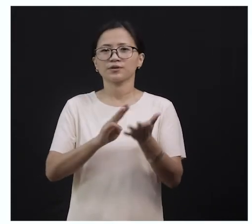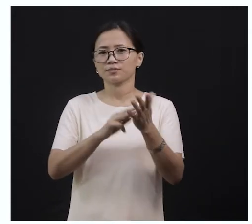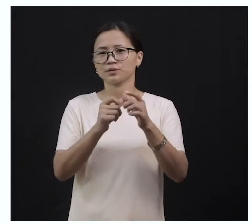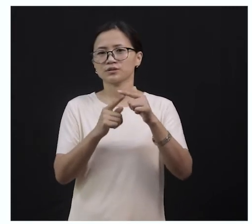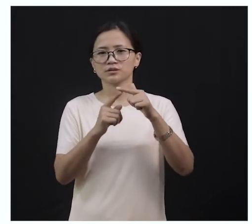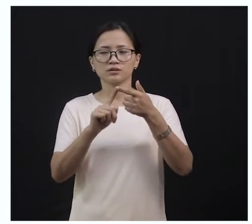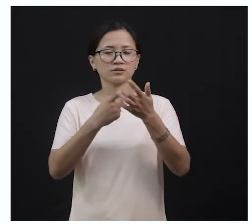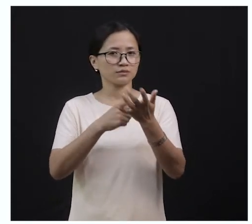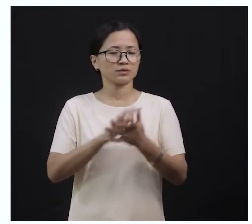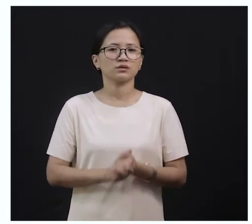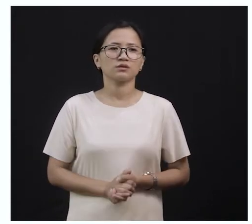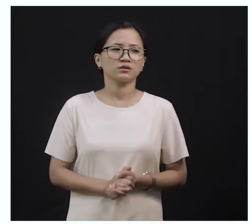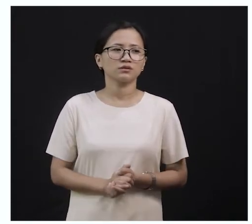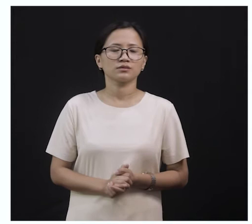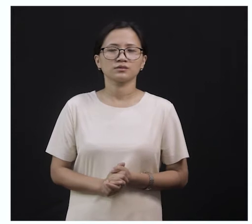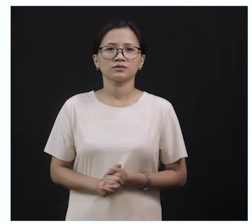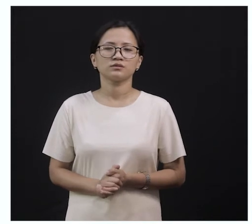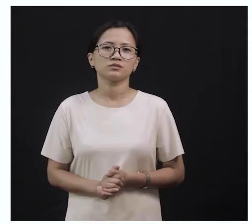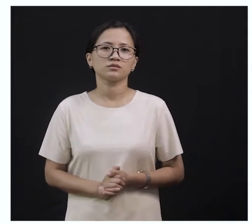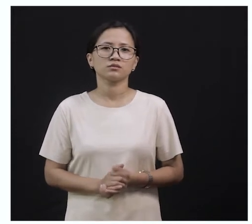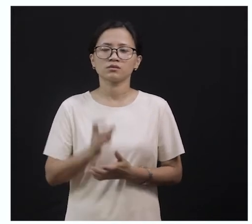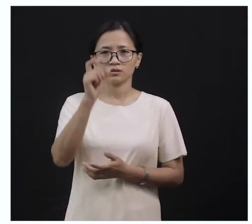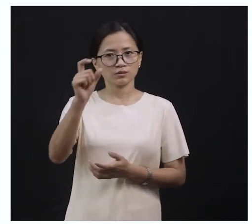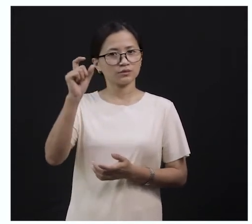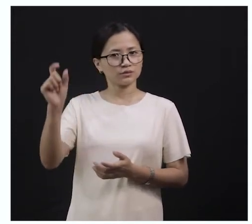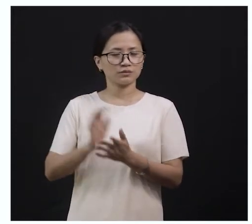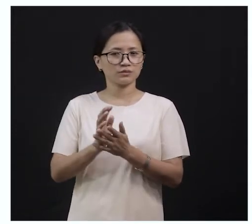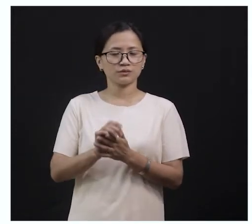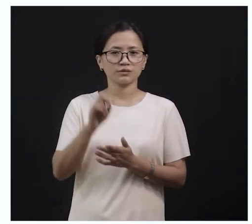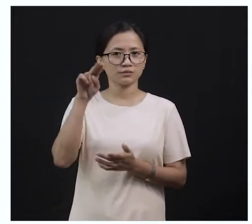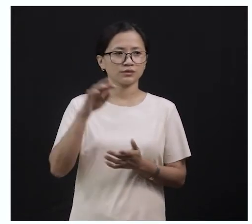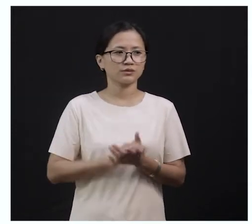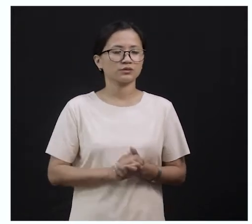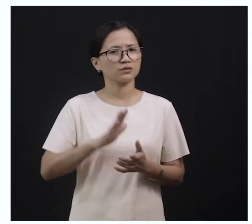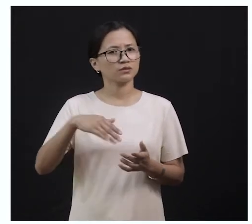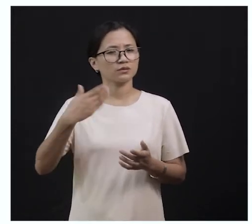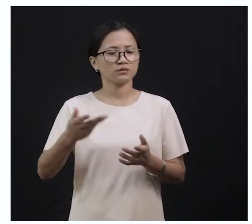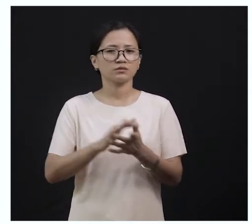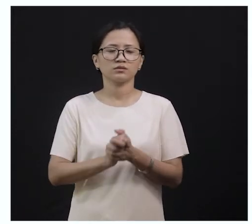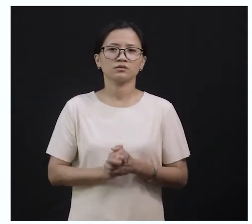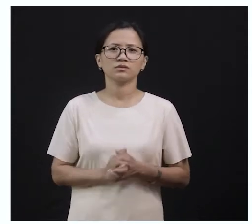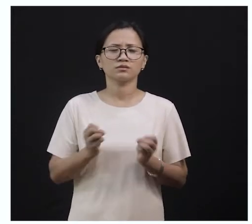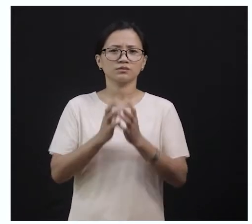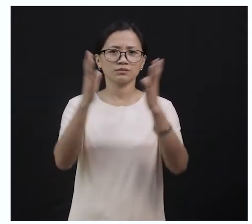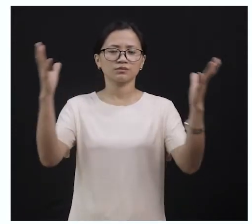every single life on this earth matters, okay? So now, after reading this poem,